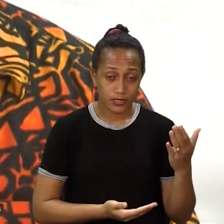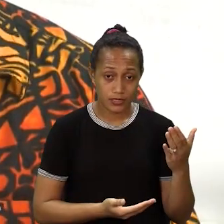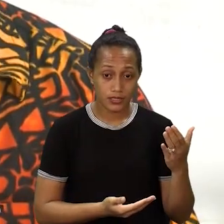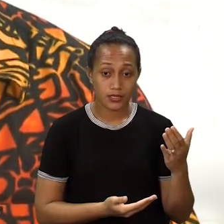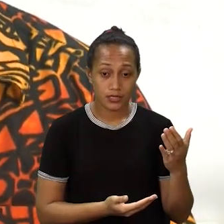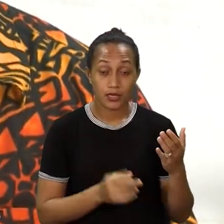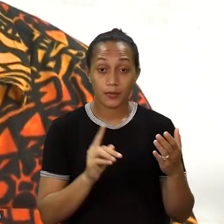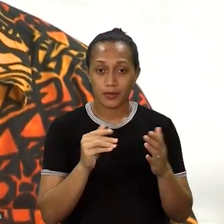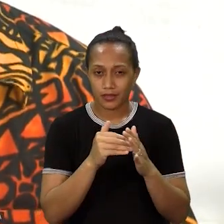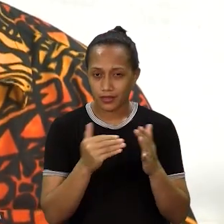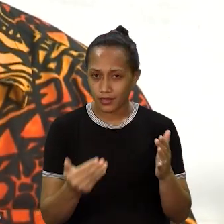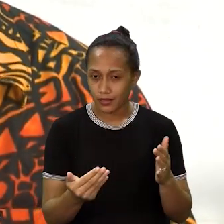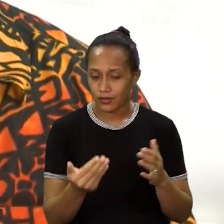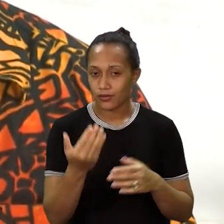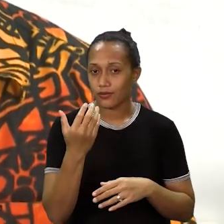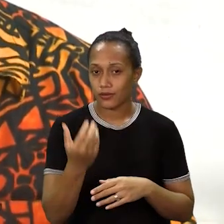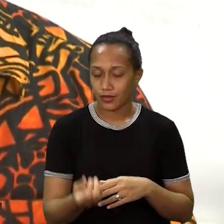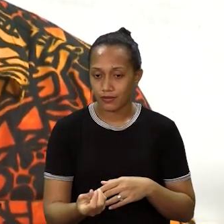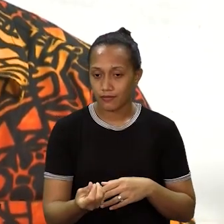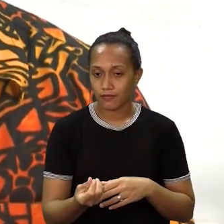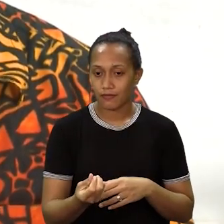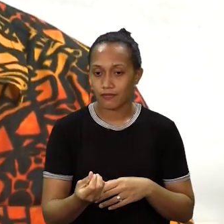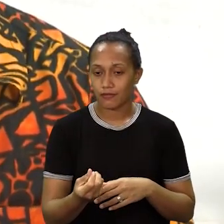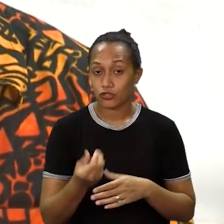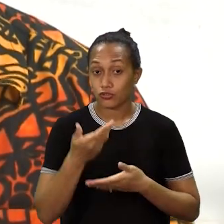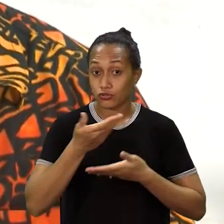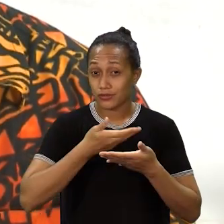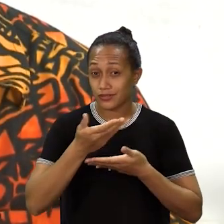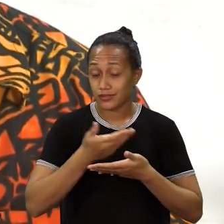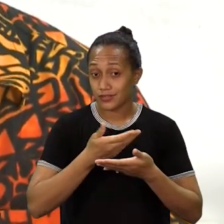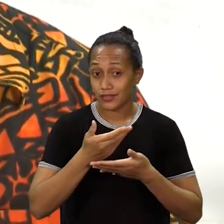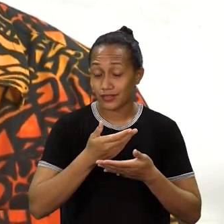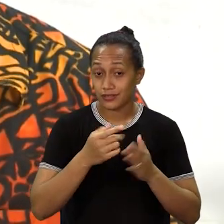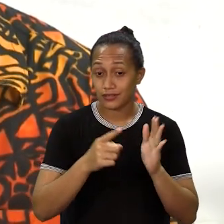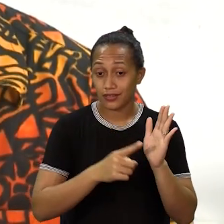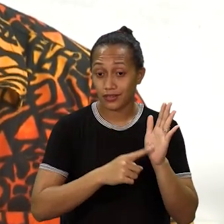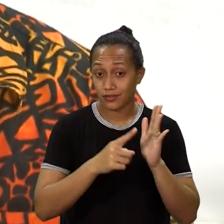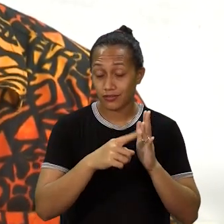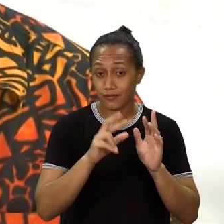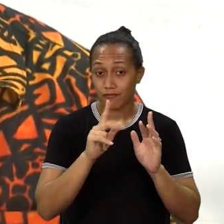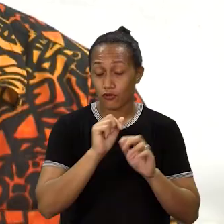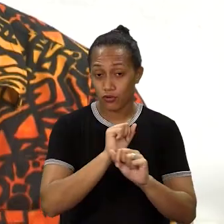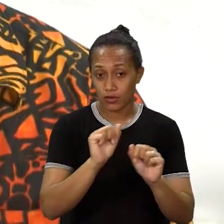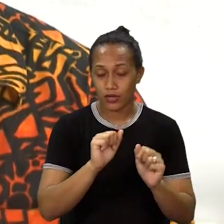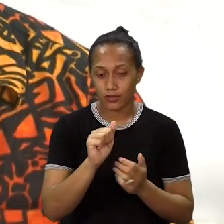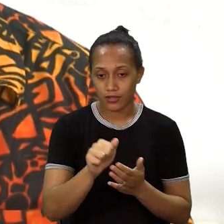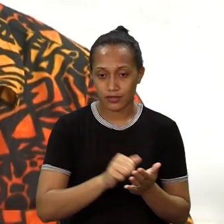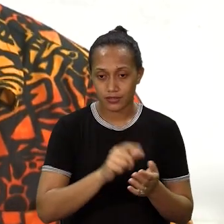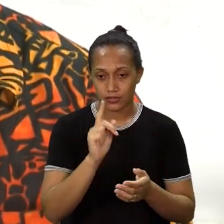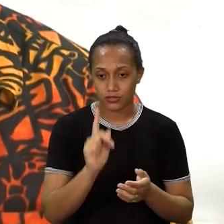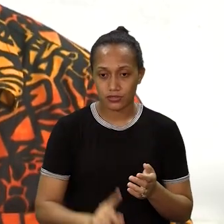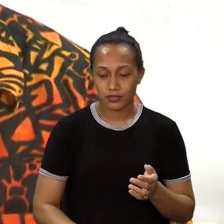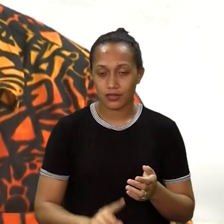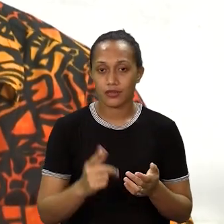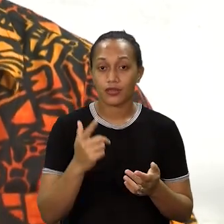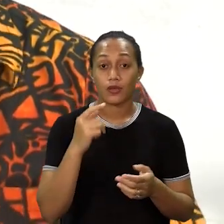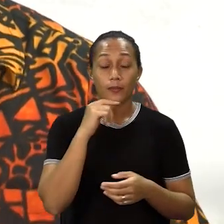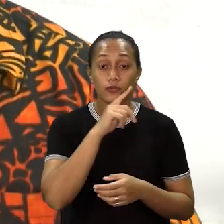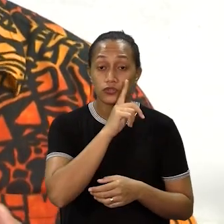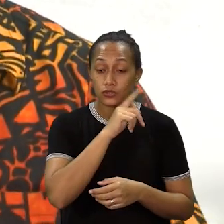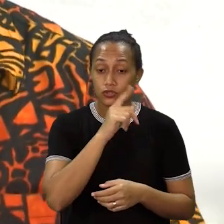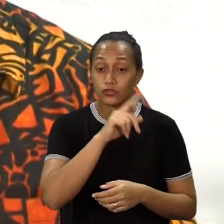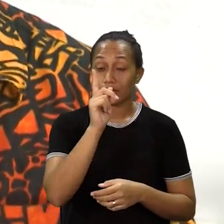questions from our reading this morning. And now we are coming to discuss our learning outcome for our lesson